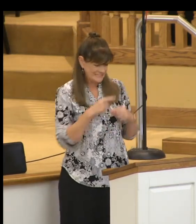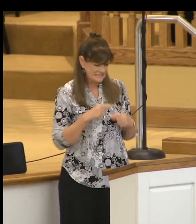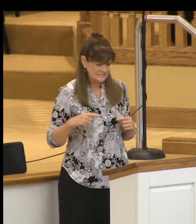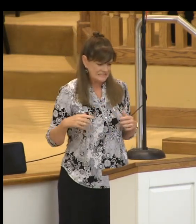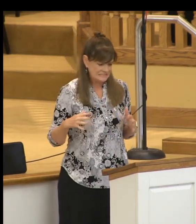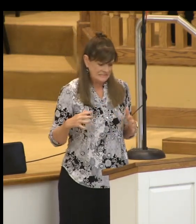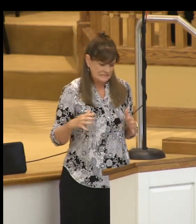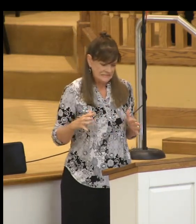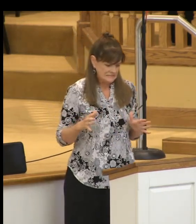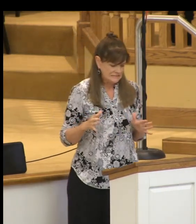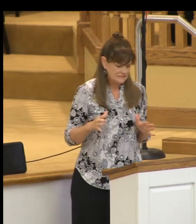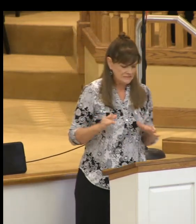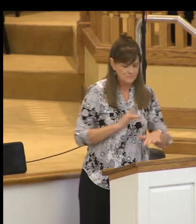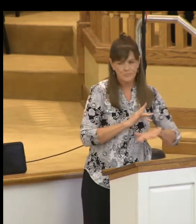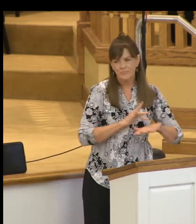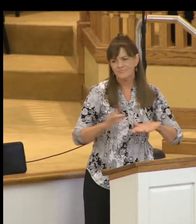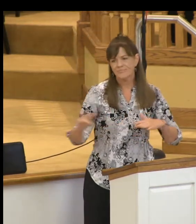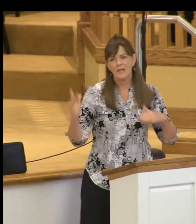faces,